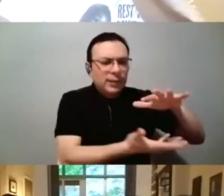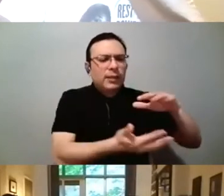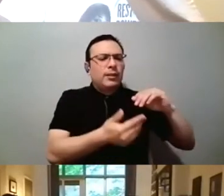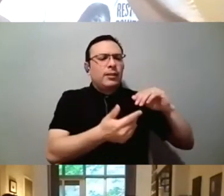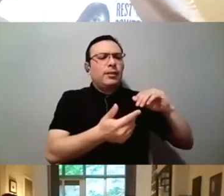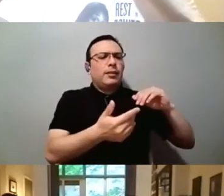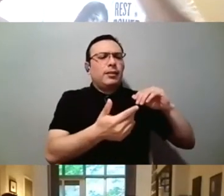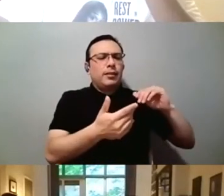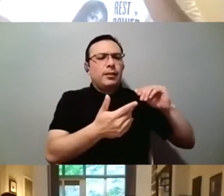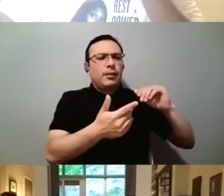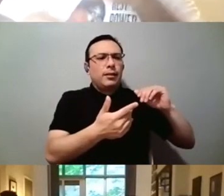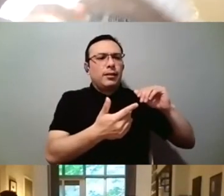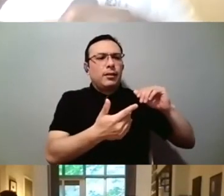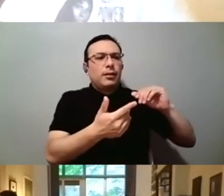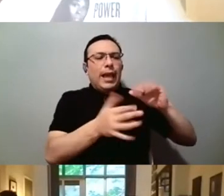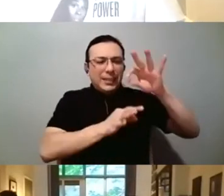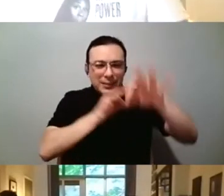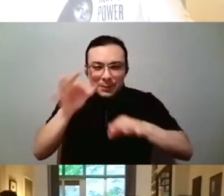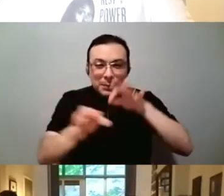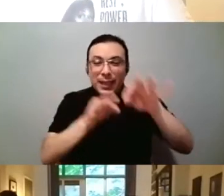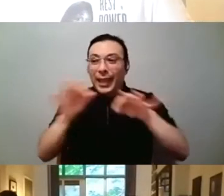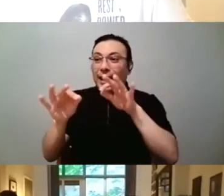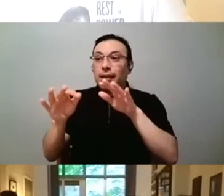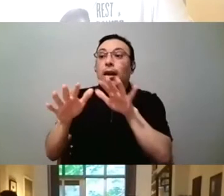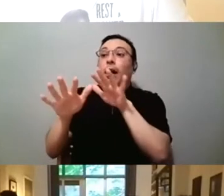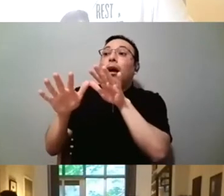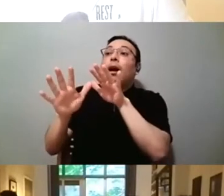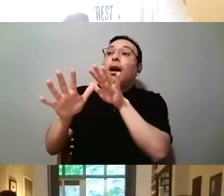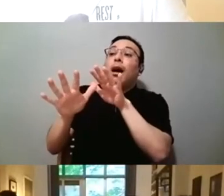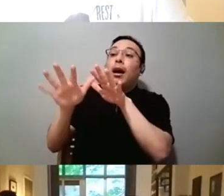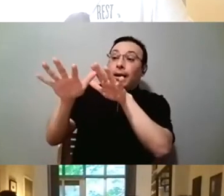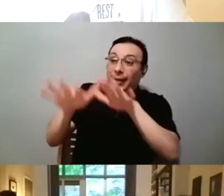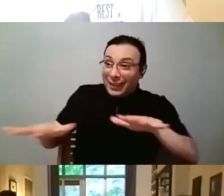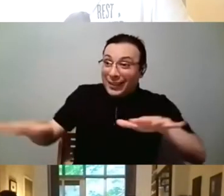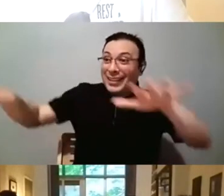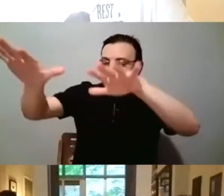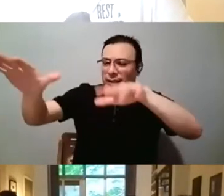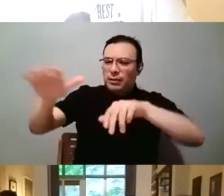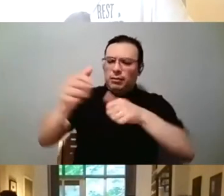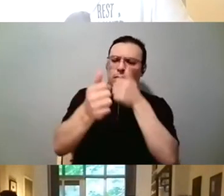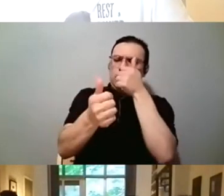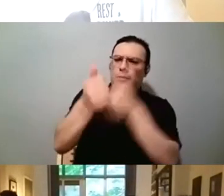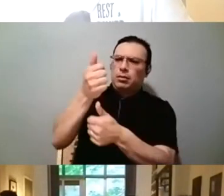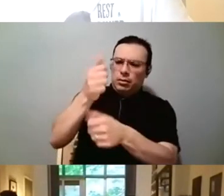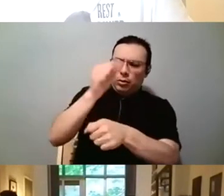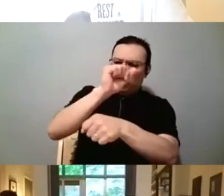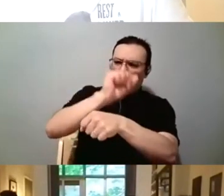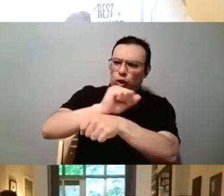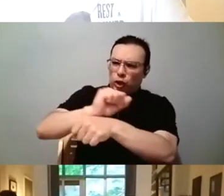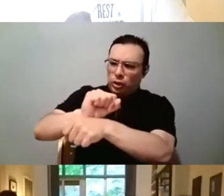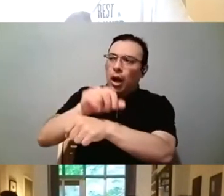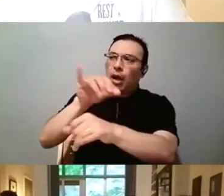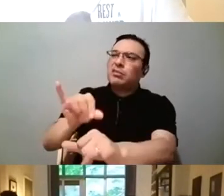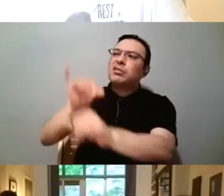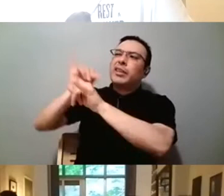still here and which is still not been addressed. Heather you, what would an HIV doula do I am